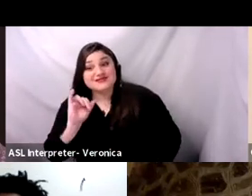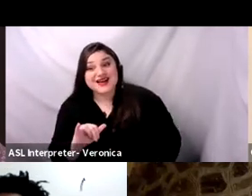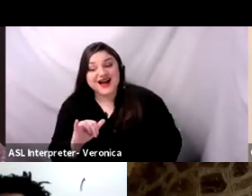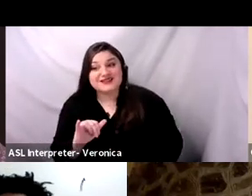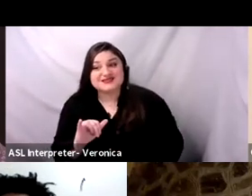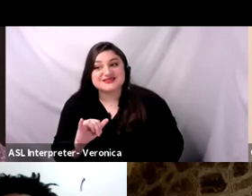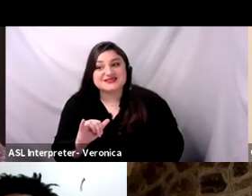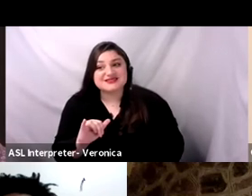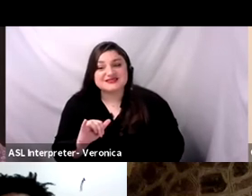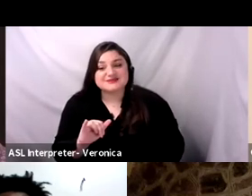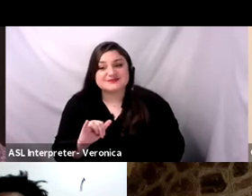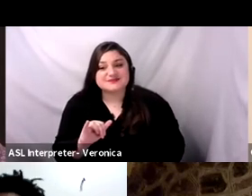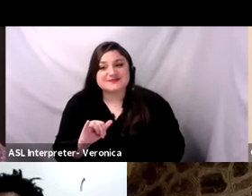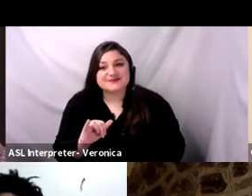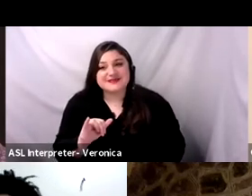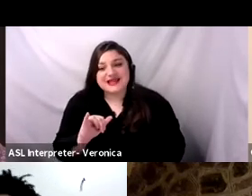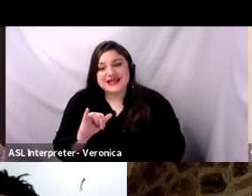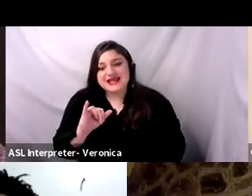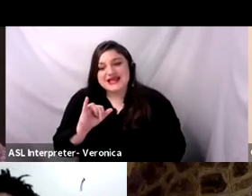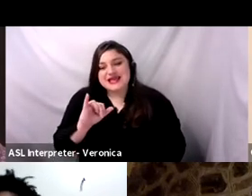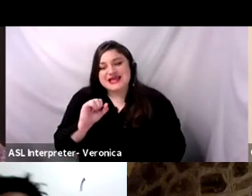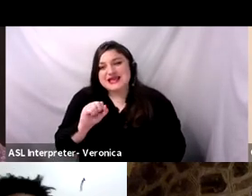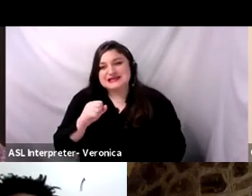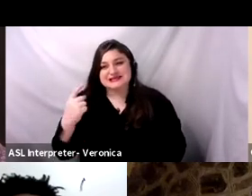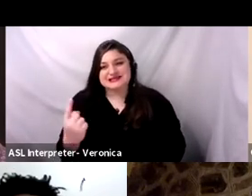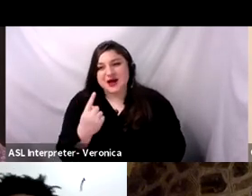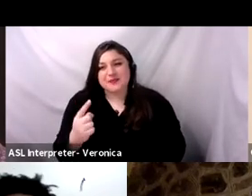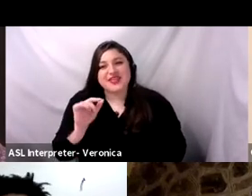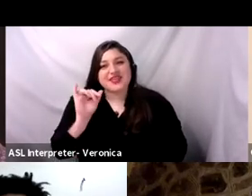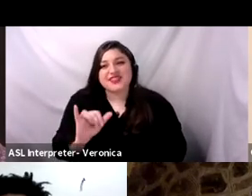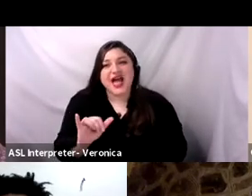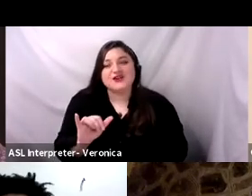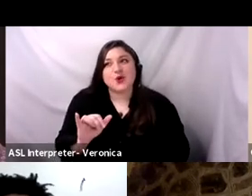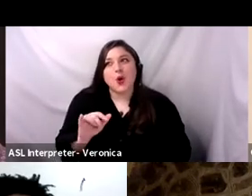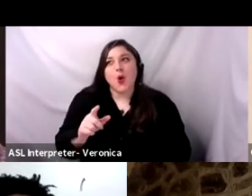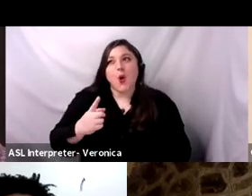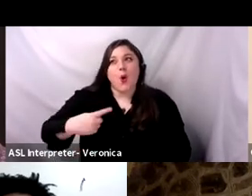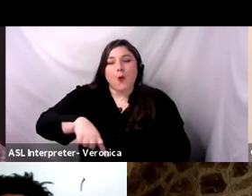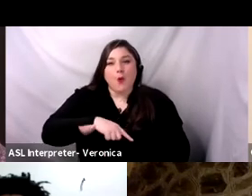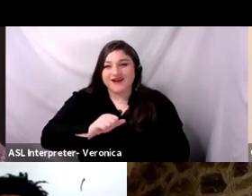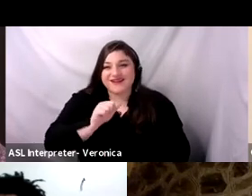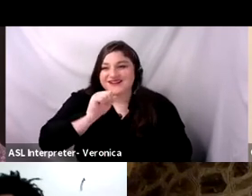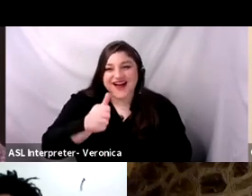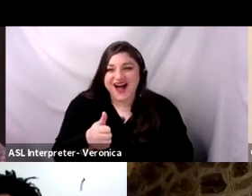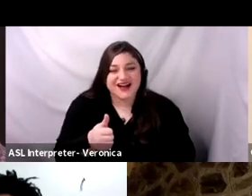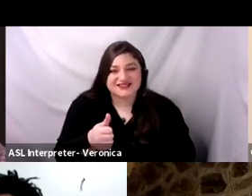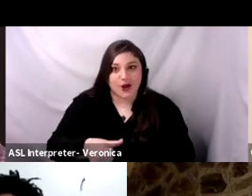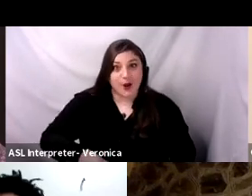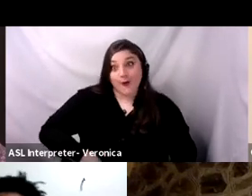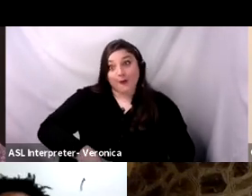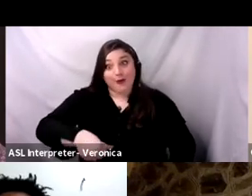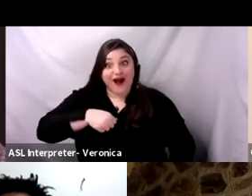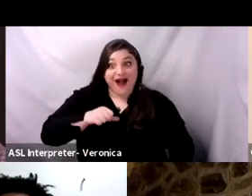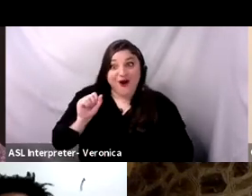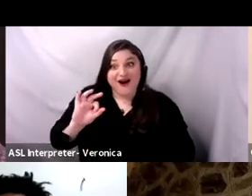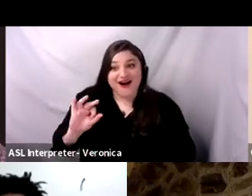it's not something that we're super proud of, because the problem shouldn't exist in the first place. It shouldn't be there.